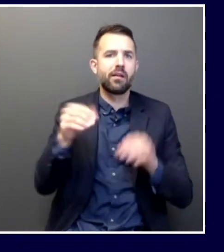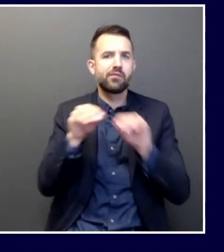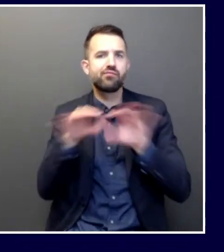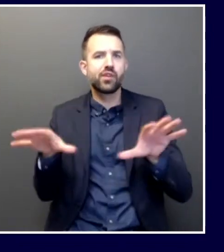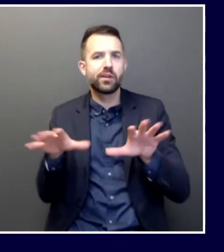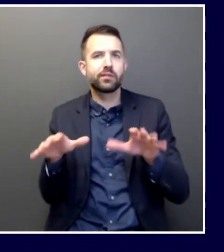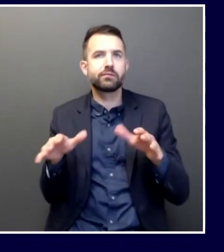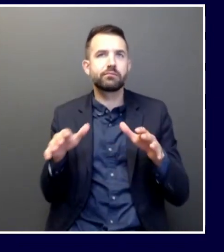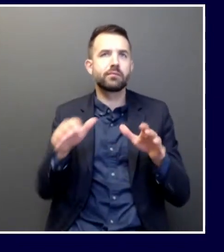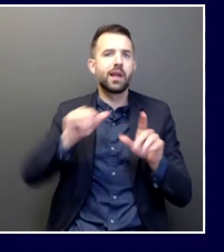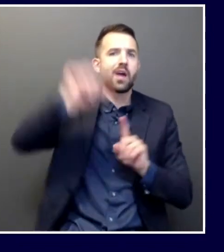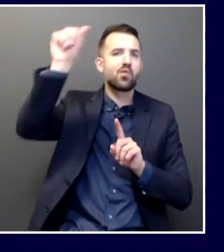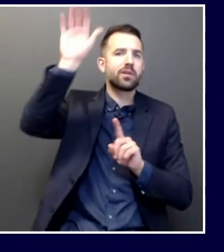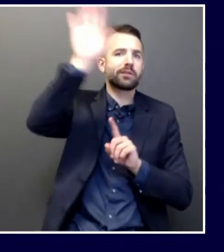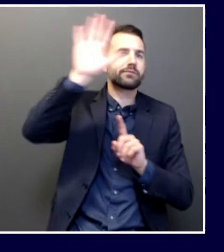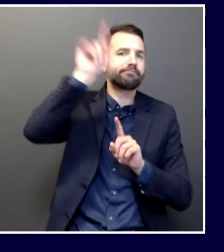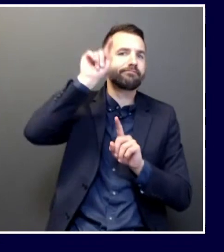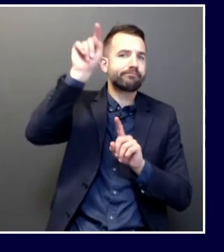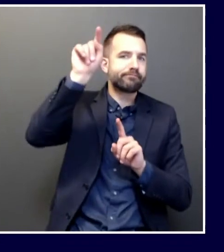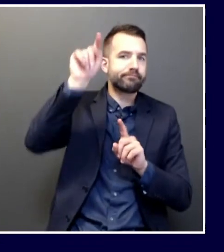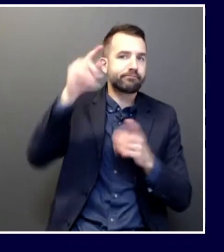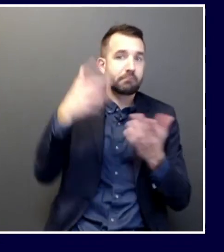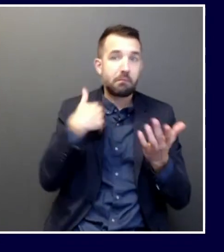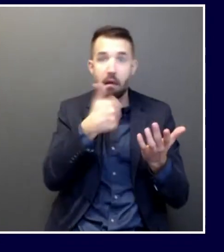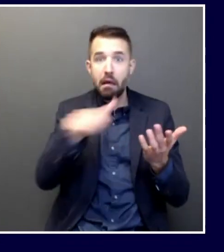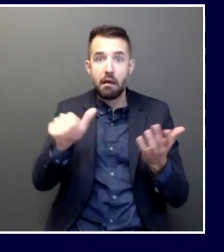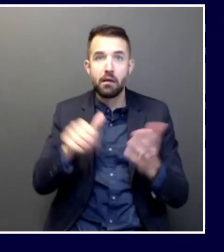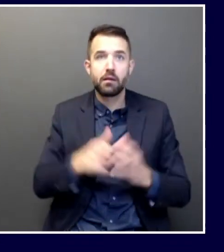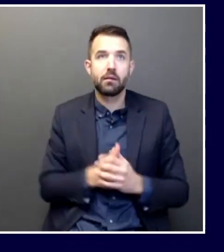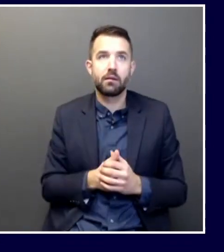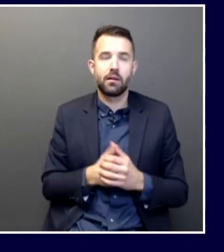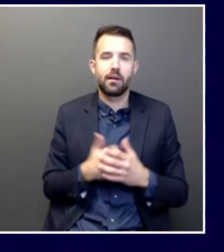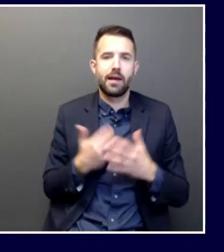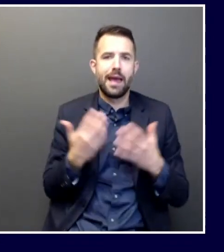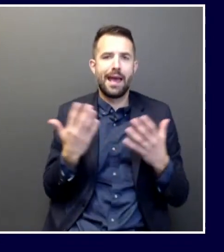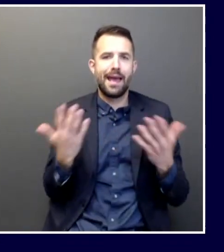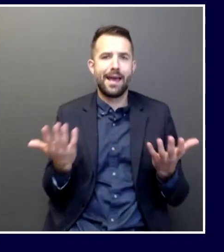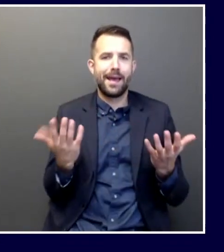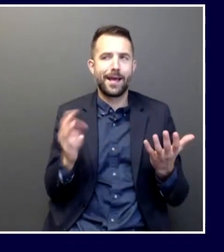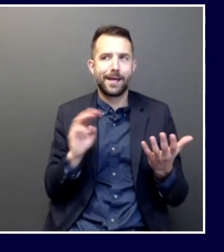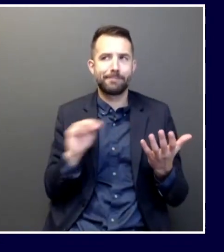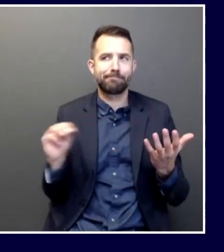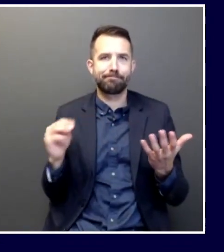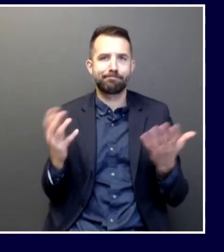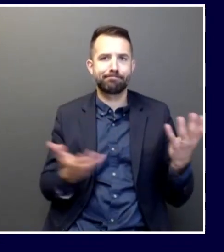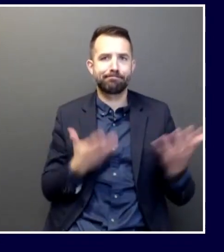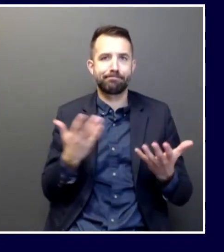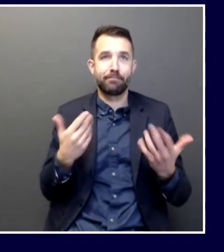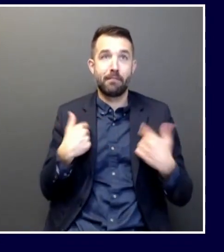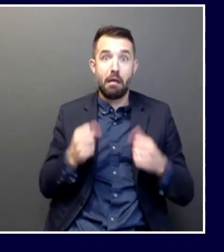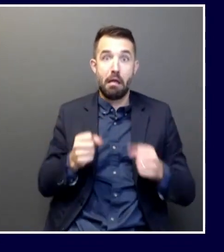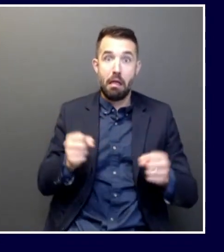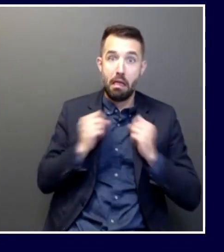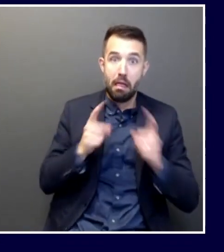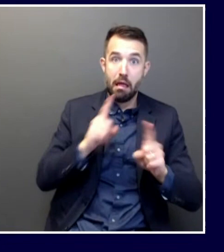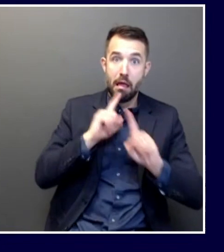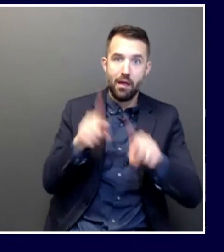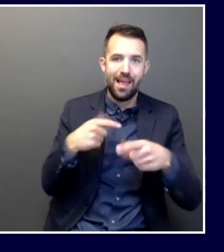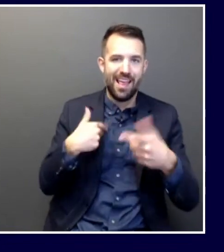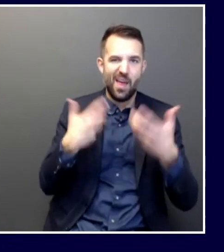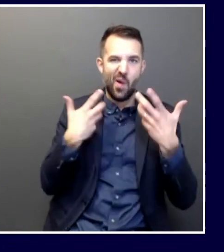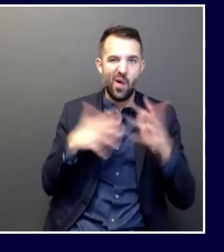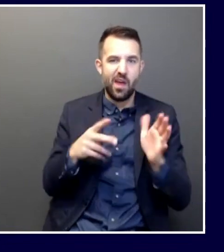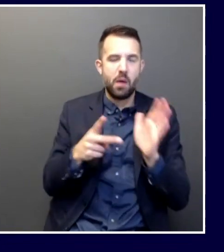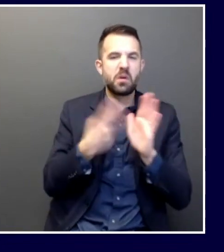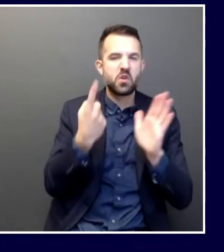County? I will check just to make sure. I don't want to speak out of turn. Corey, we'll double check and